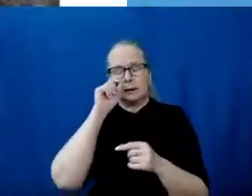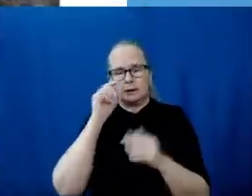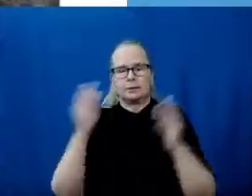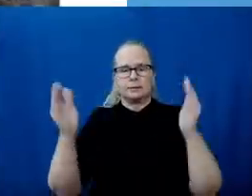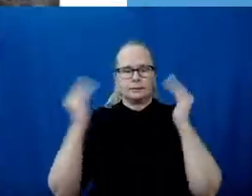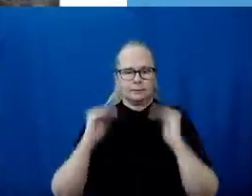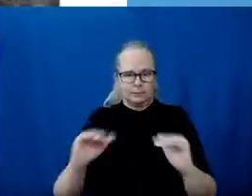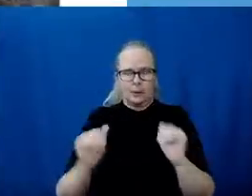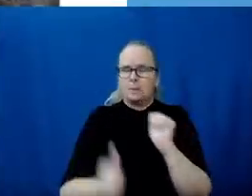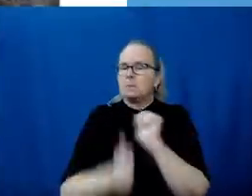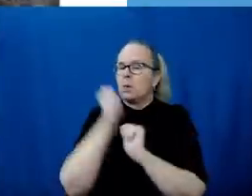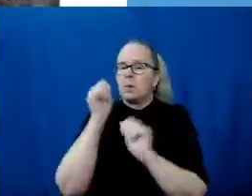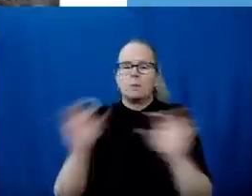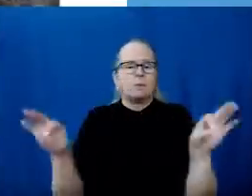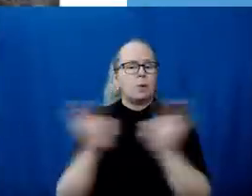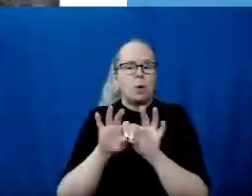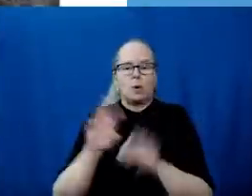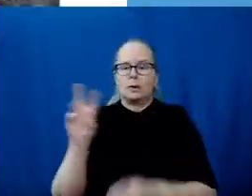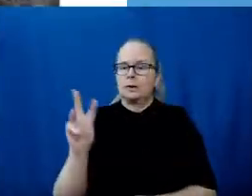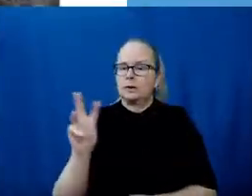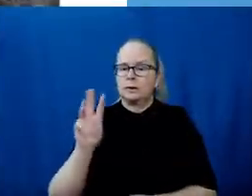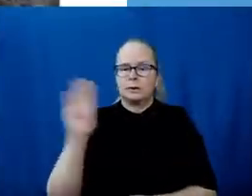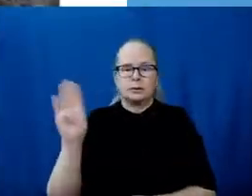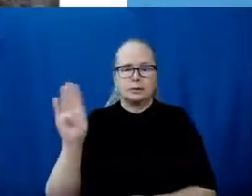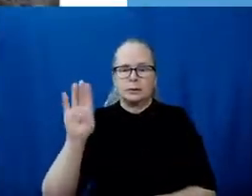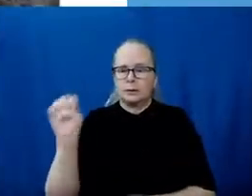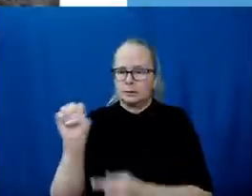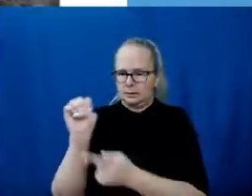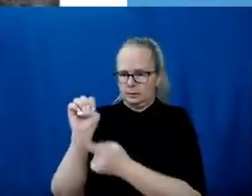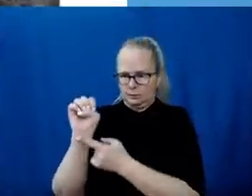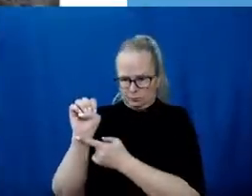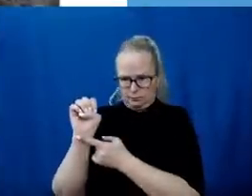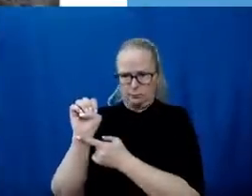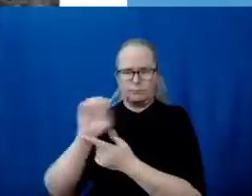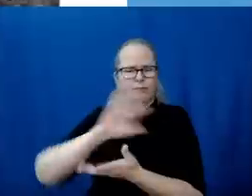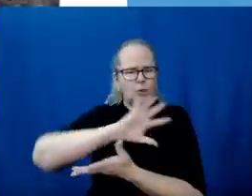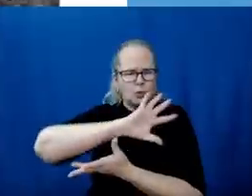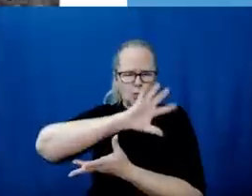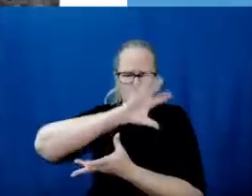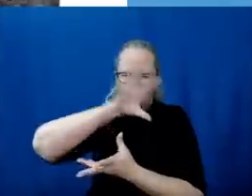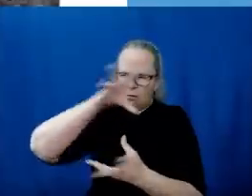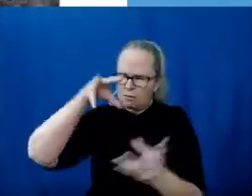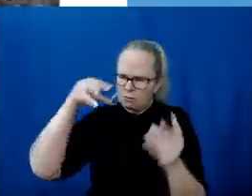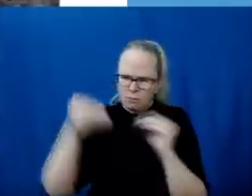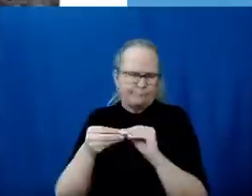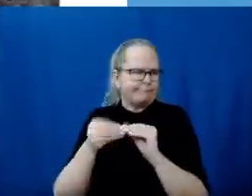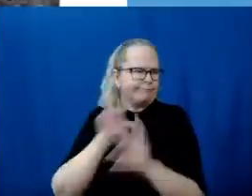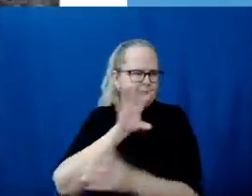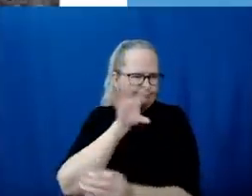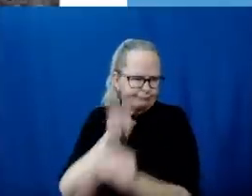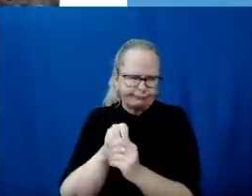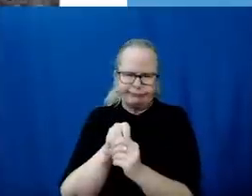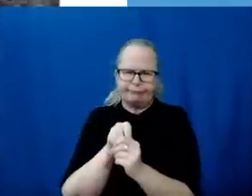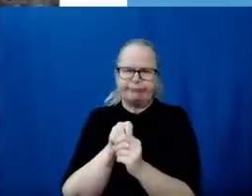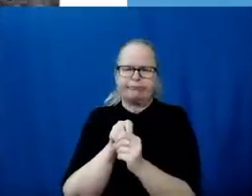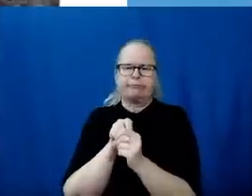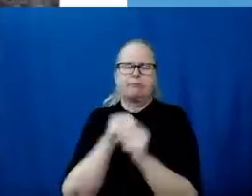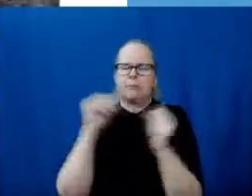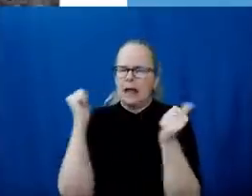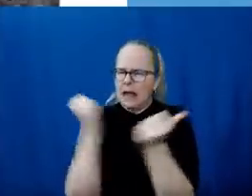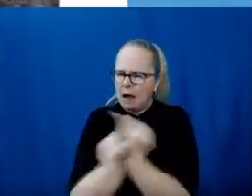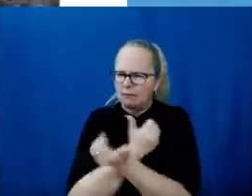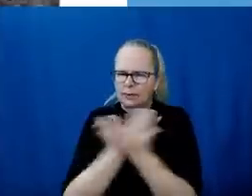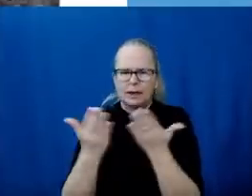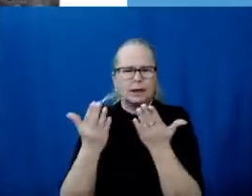What's most important about wastewater-based epidemiology is it's a comprehensive technology capturing all members